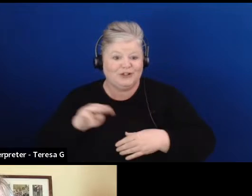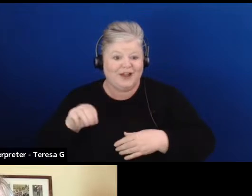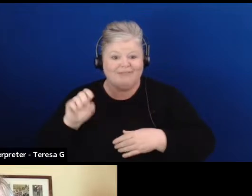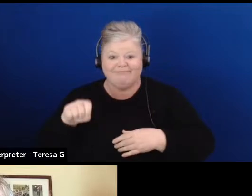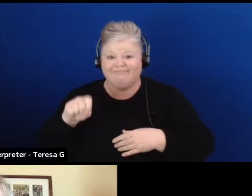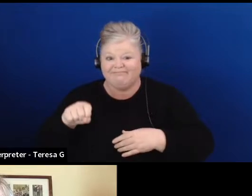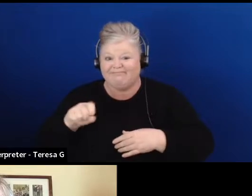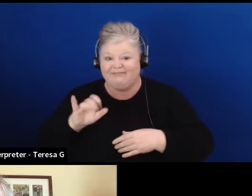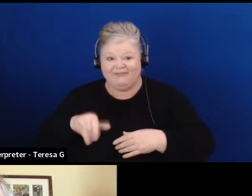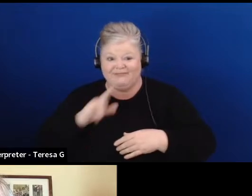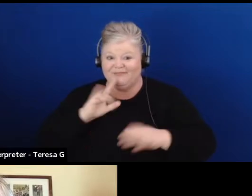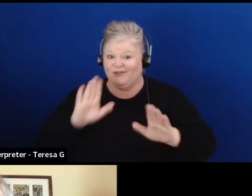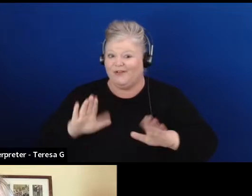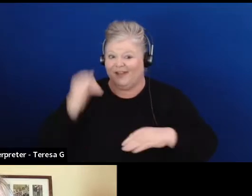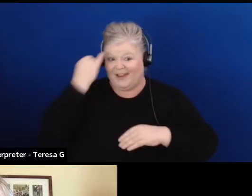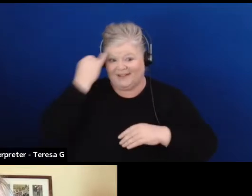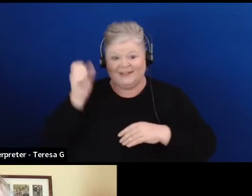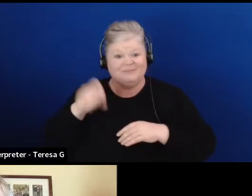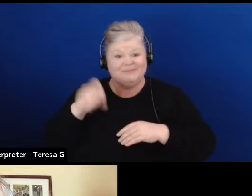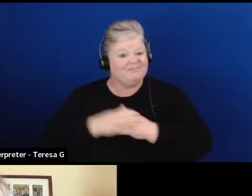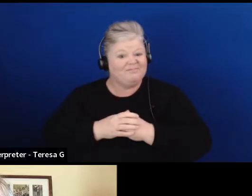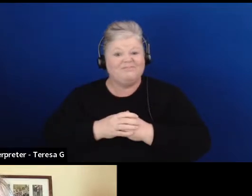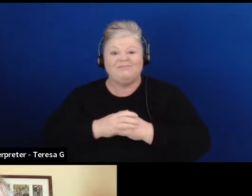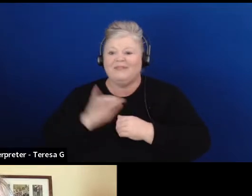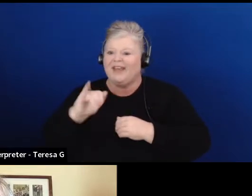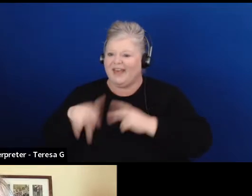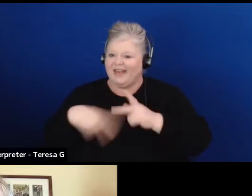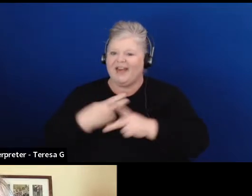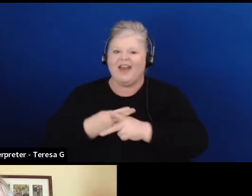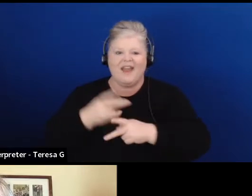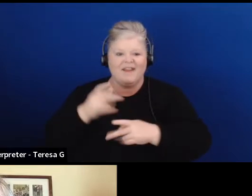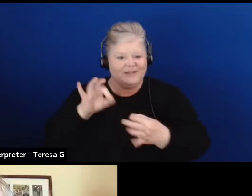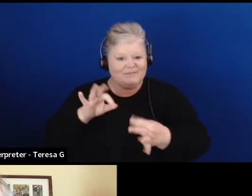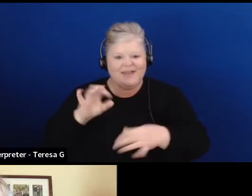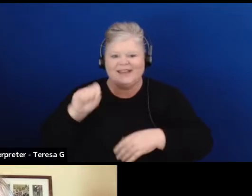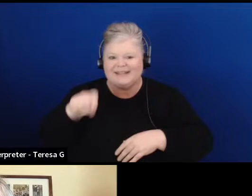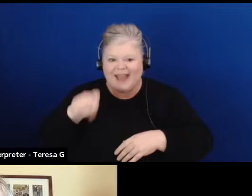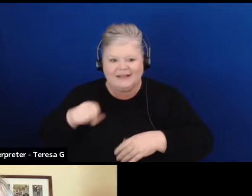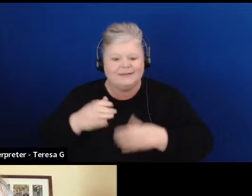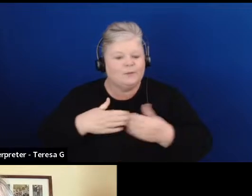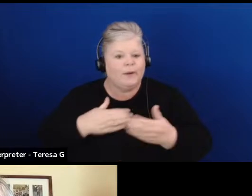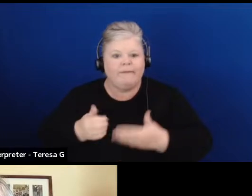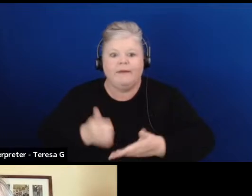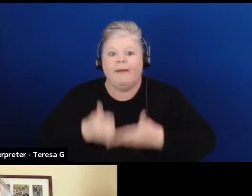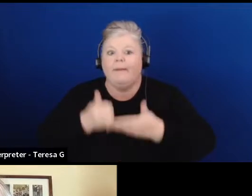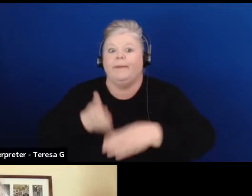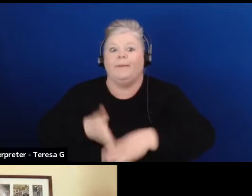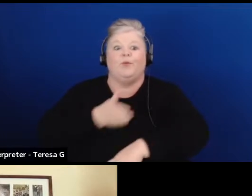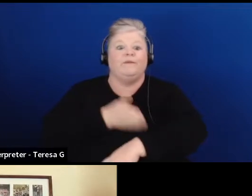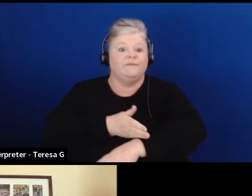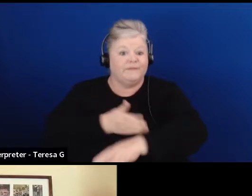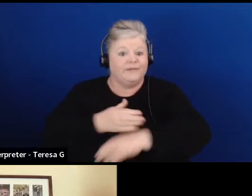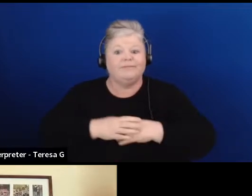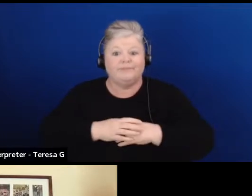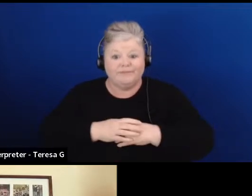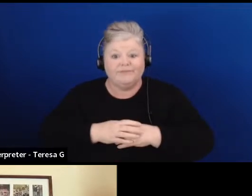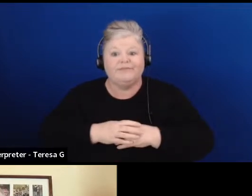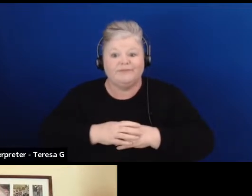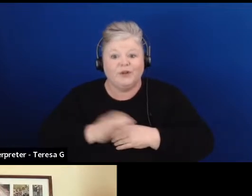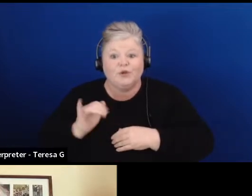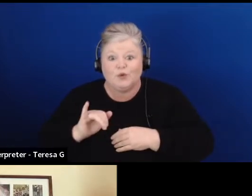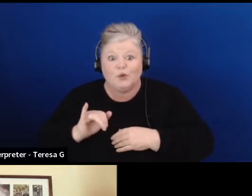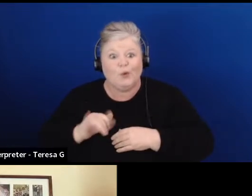great idea. But anything like that makes it easier for someone, that also has our contact information on